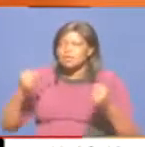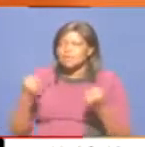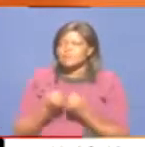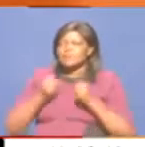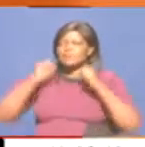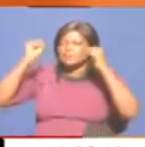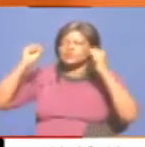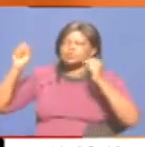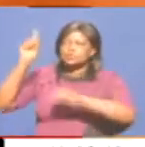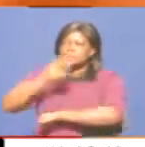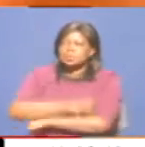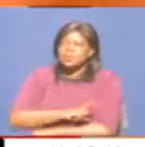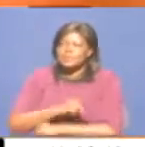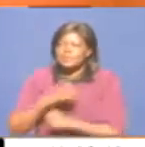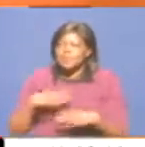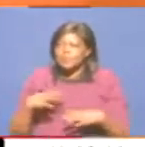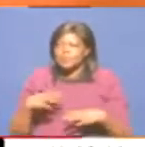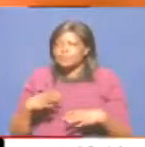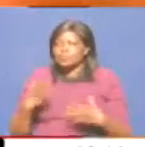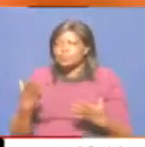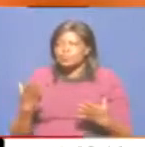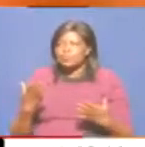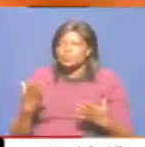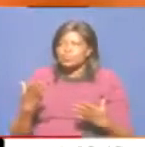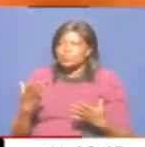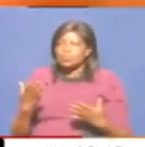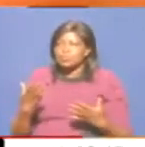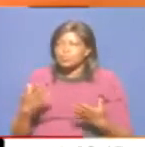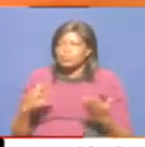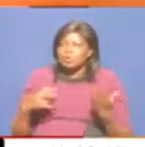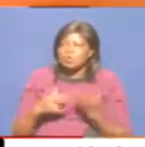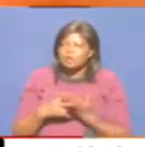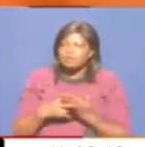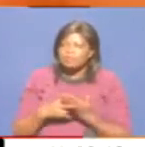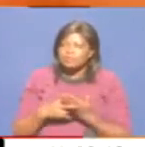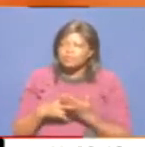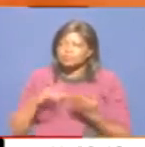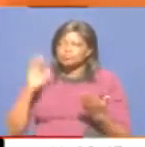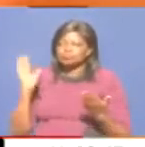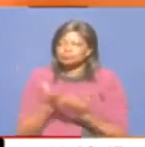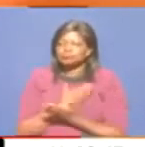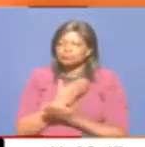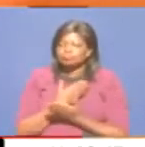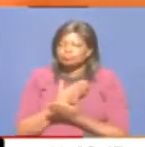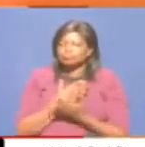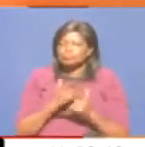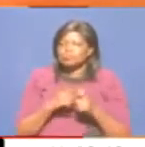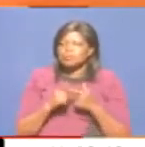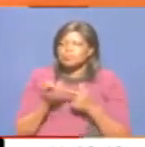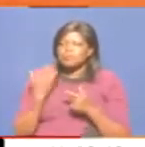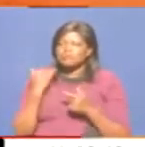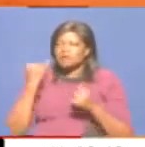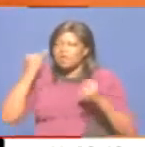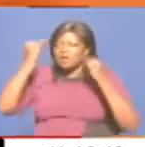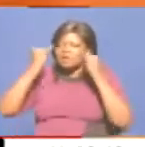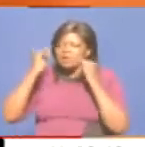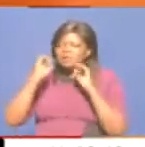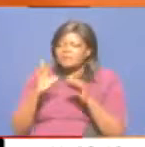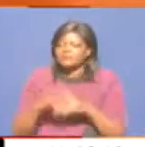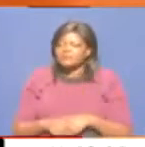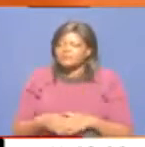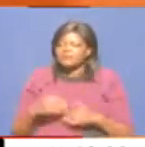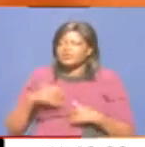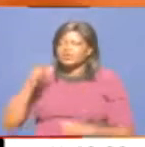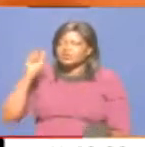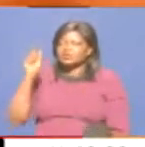Day. People want curfew lifted. At least there was some suggestion that if there is a region